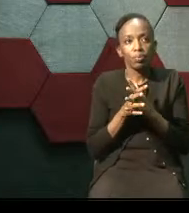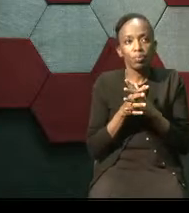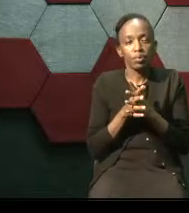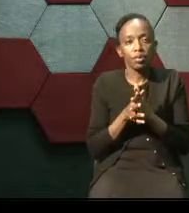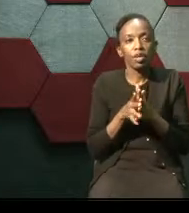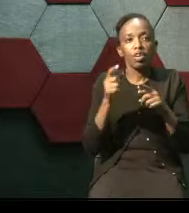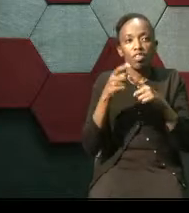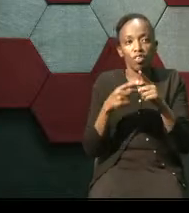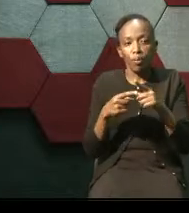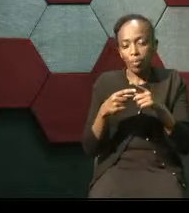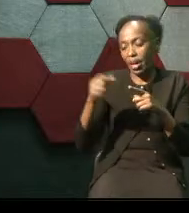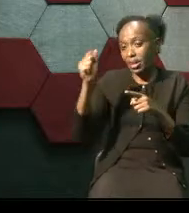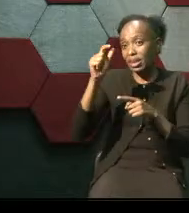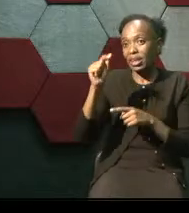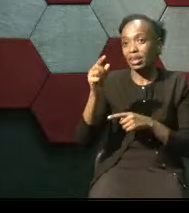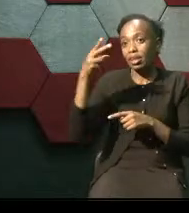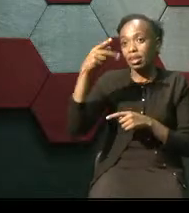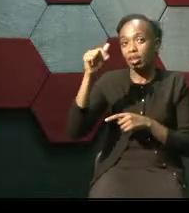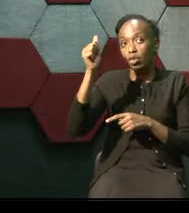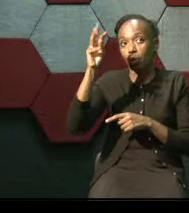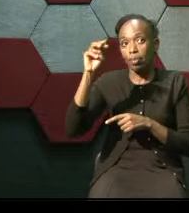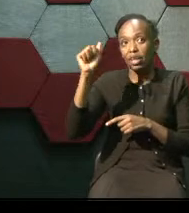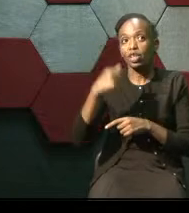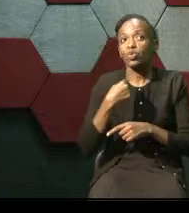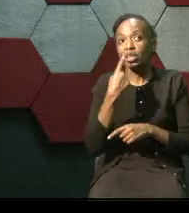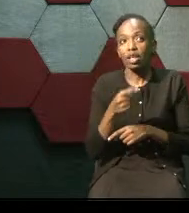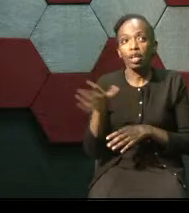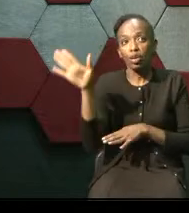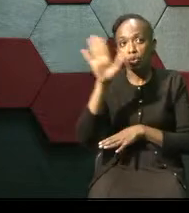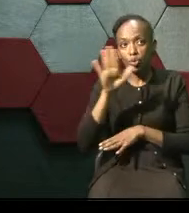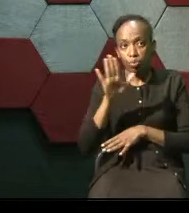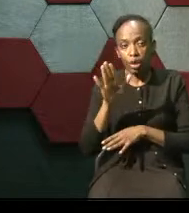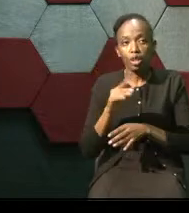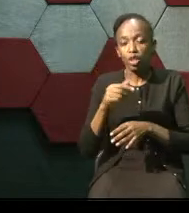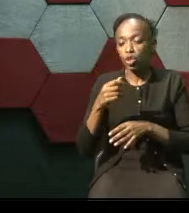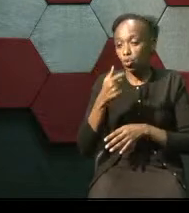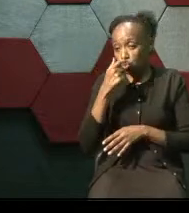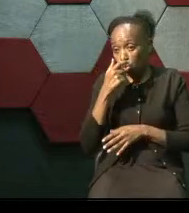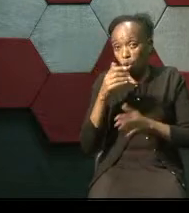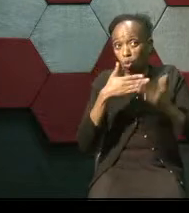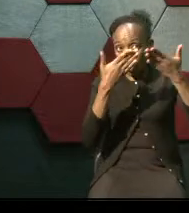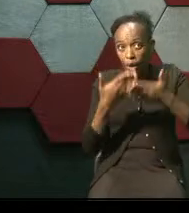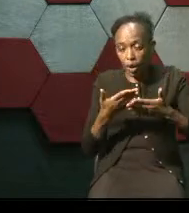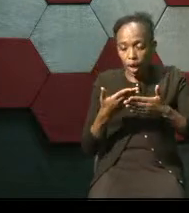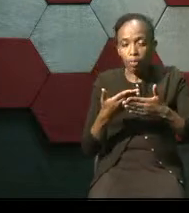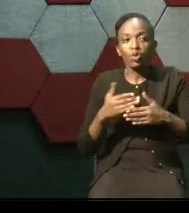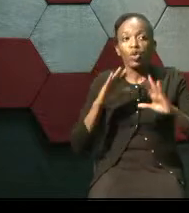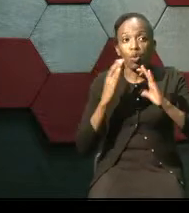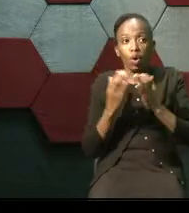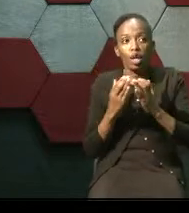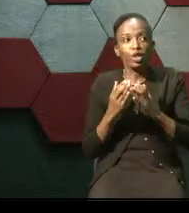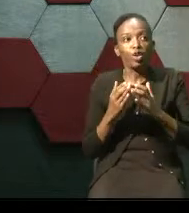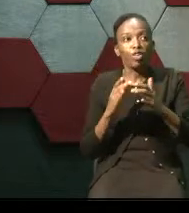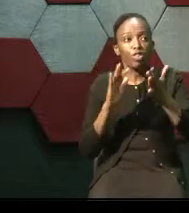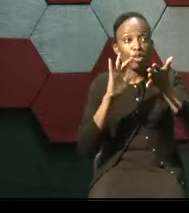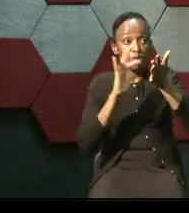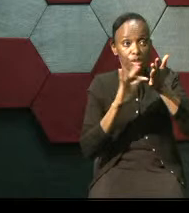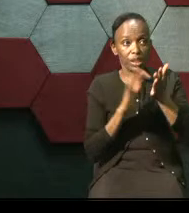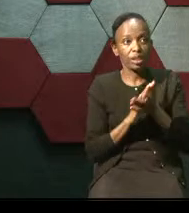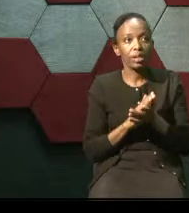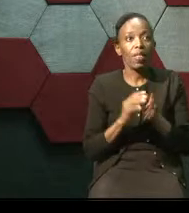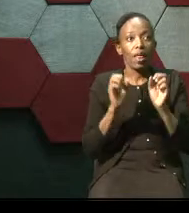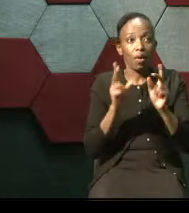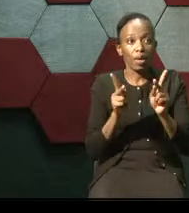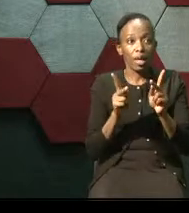Chepkemoi from St. Thomas Girls High School. We say goodbye to nasal swabs. Welcome to the world of breathalyzers. Okay,